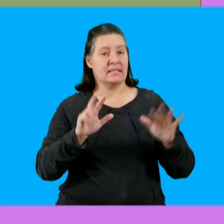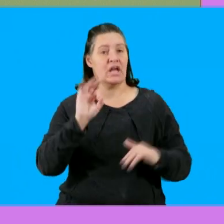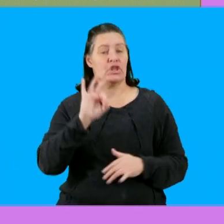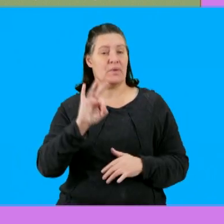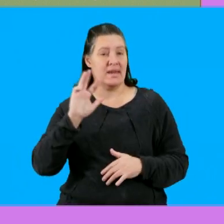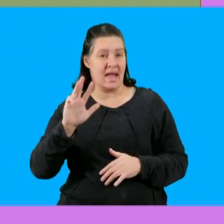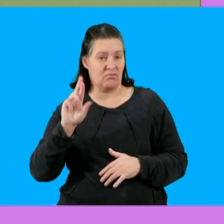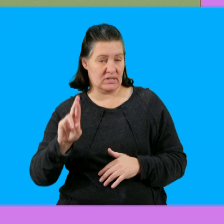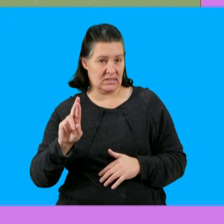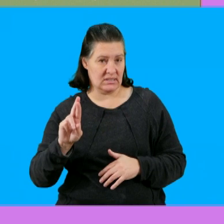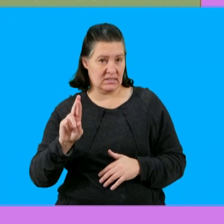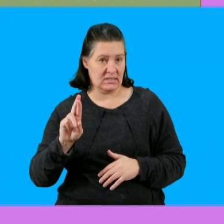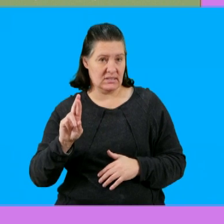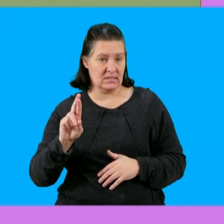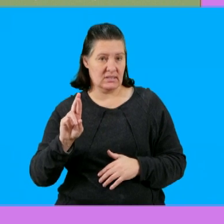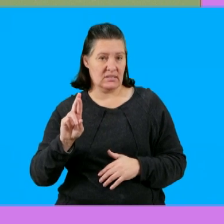839 Rand